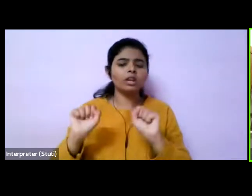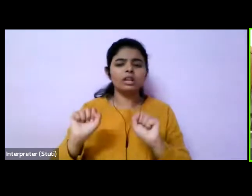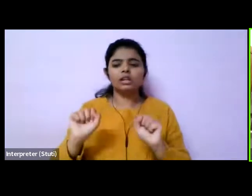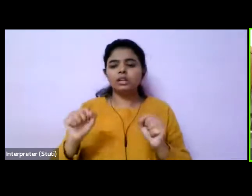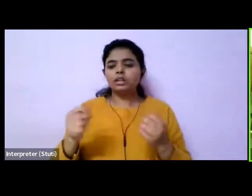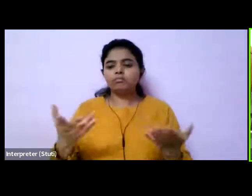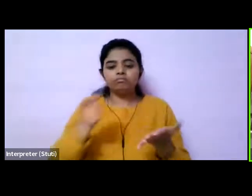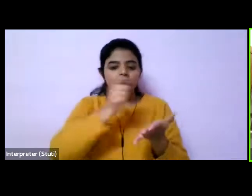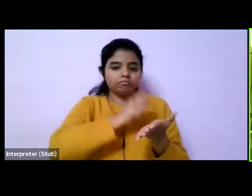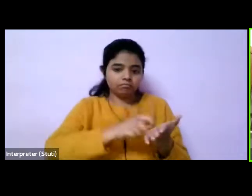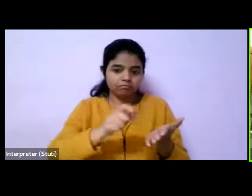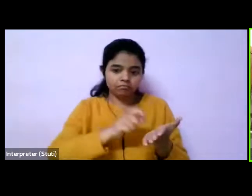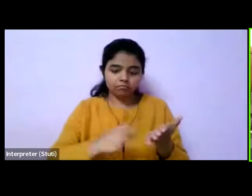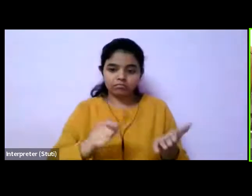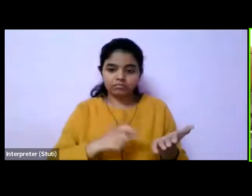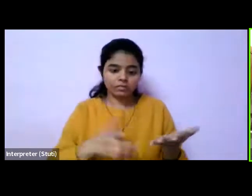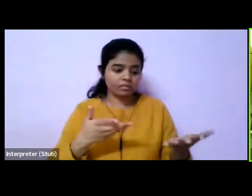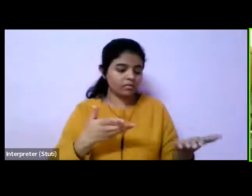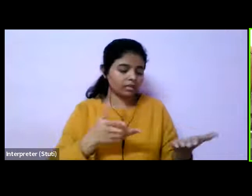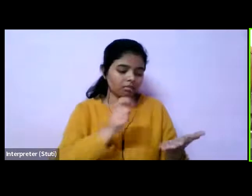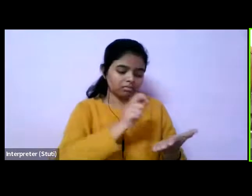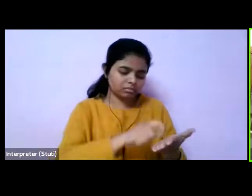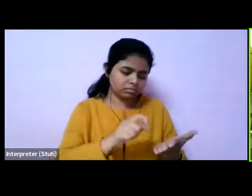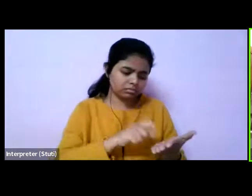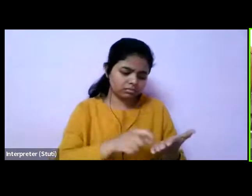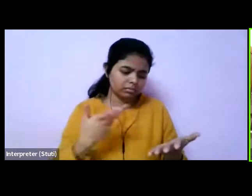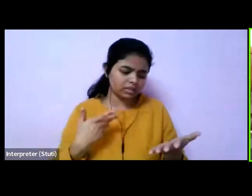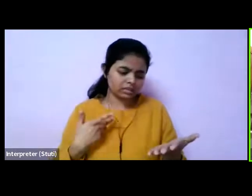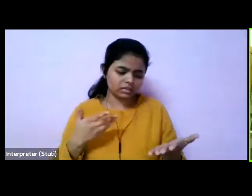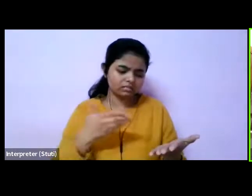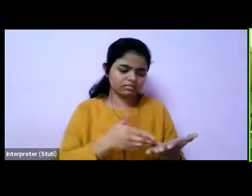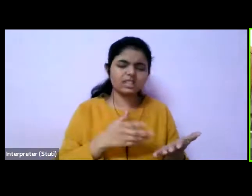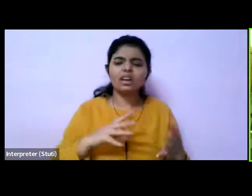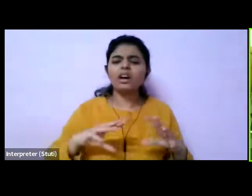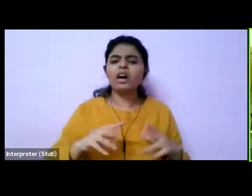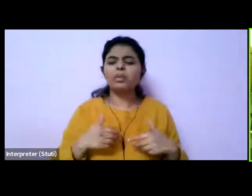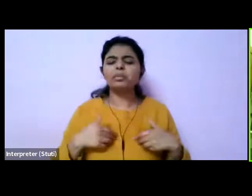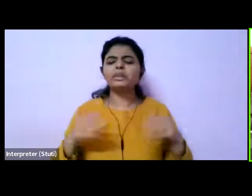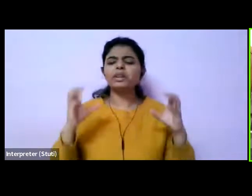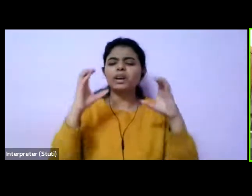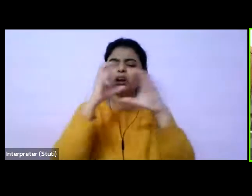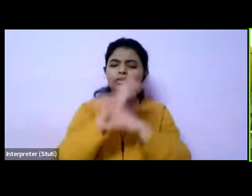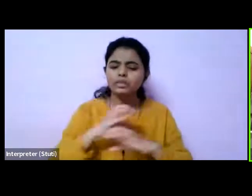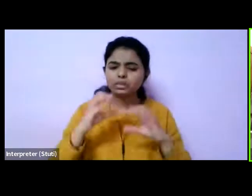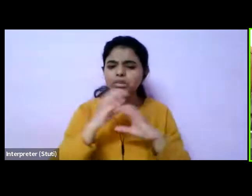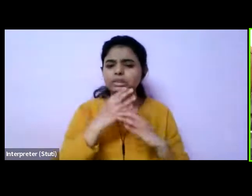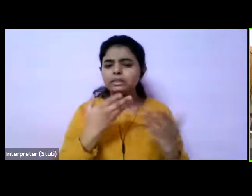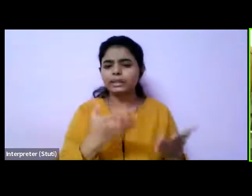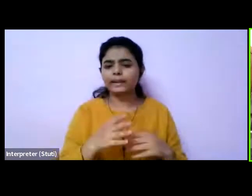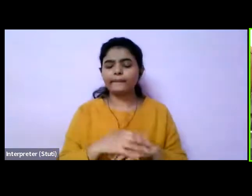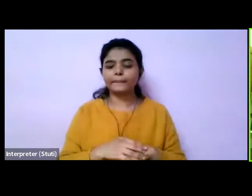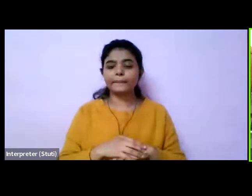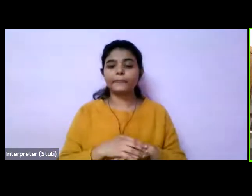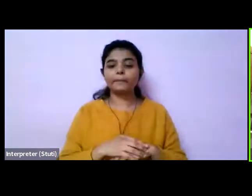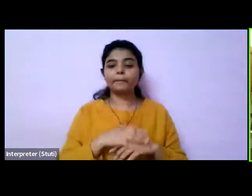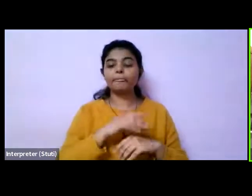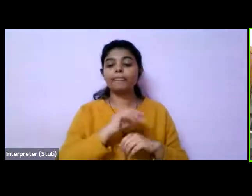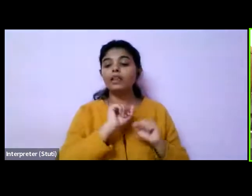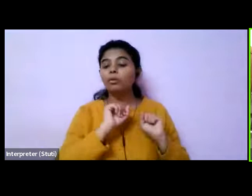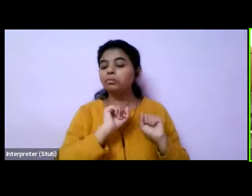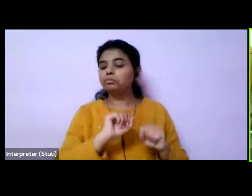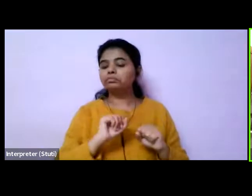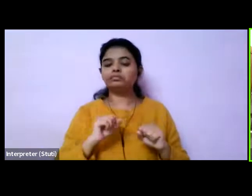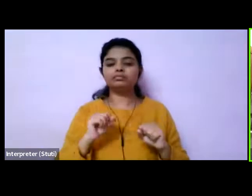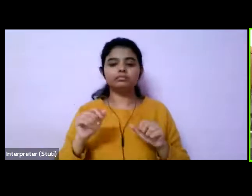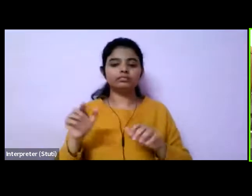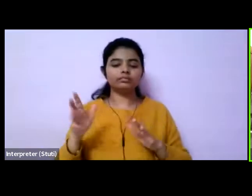will always be stuck in a loop of returning and arriving. Dattani plunges us to the innards of dramatic creation.